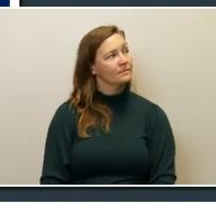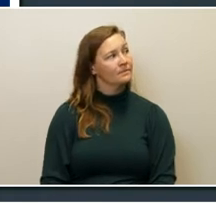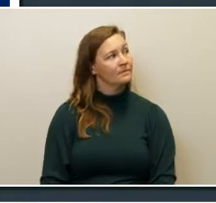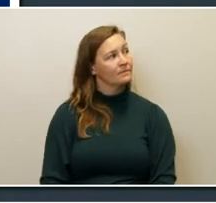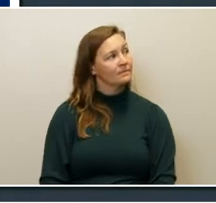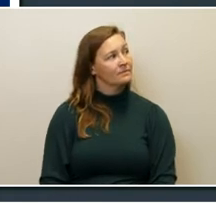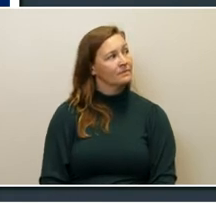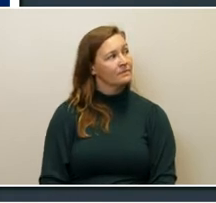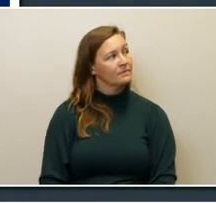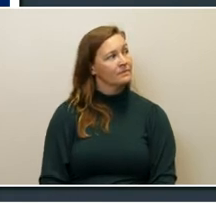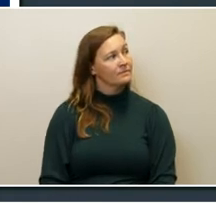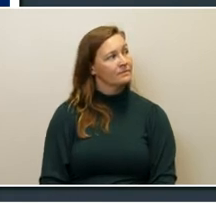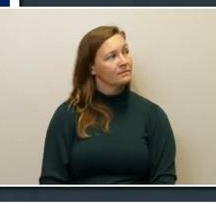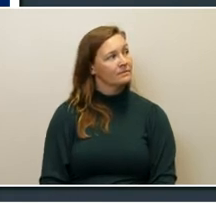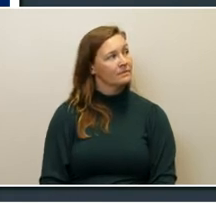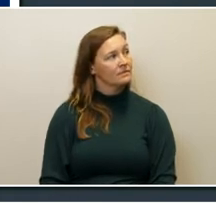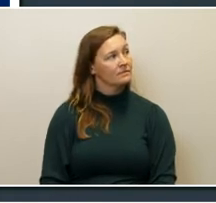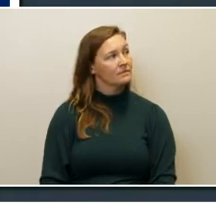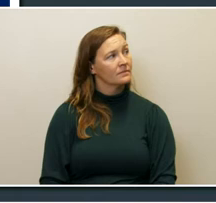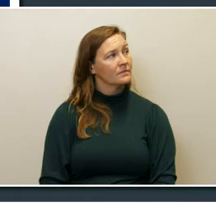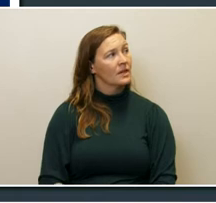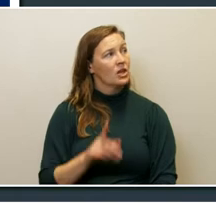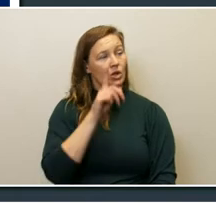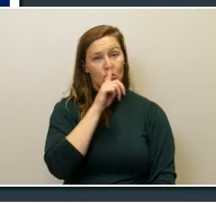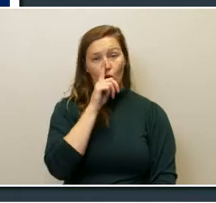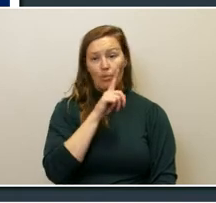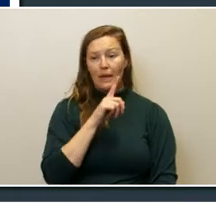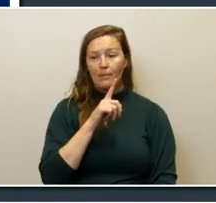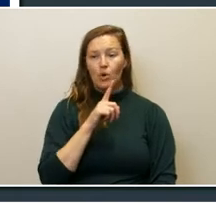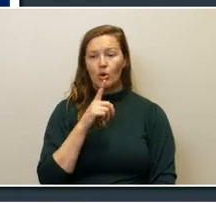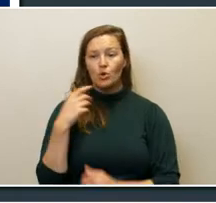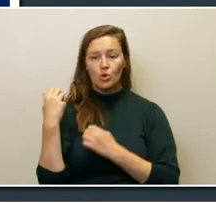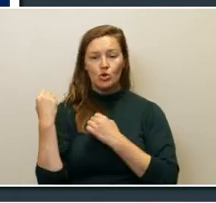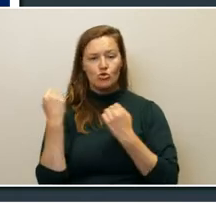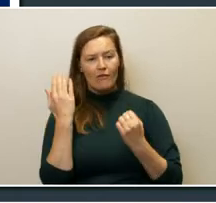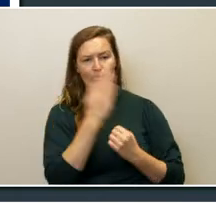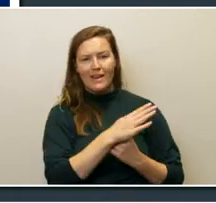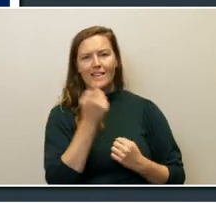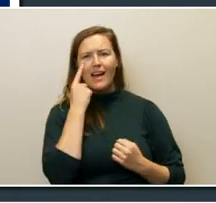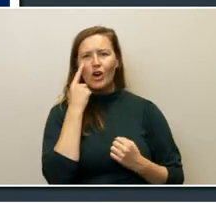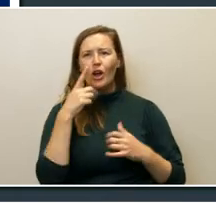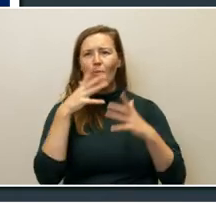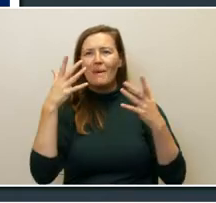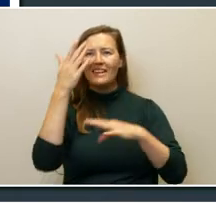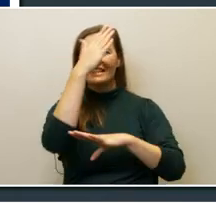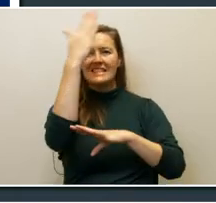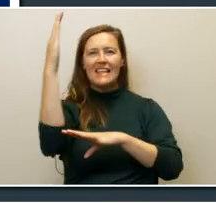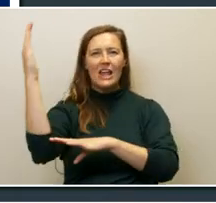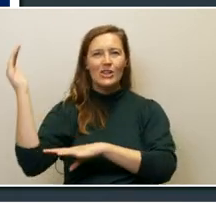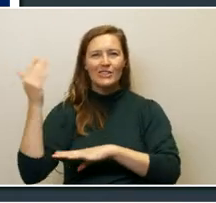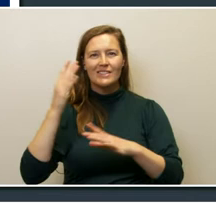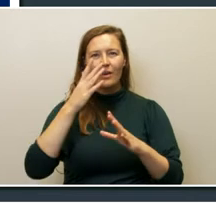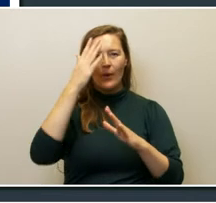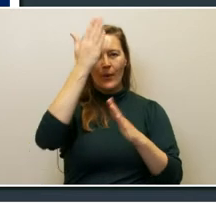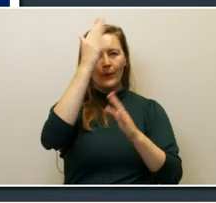just judging by the number of passers-by who stop and have a look at these colourful sails whizzing around